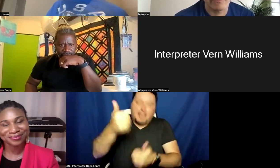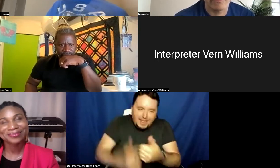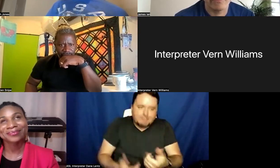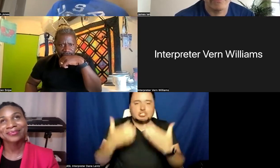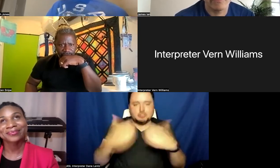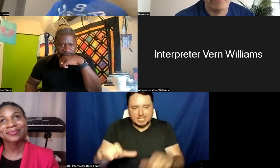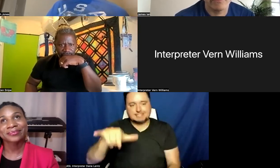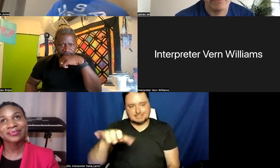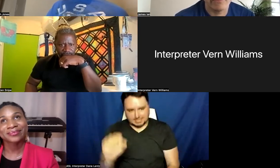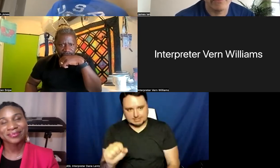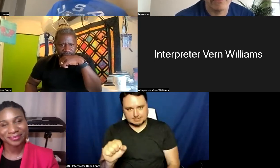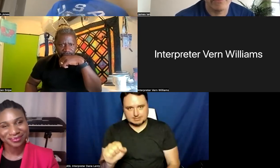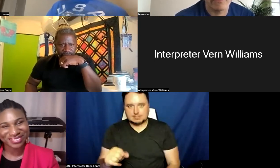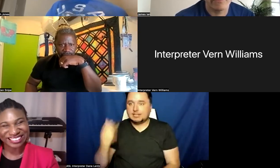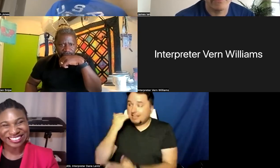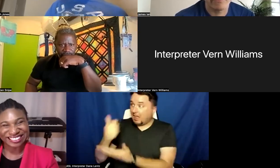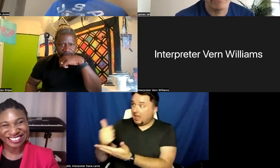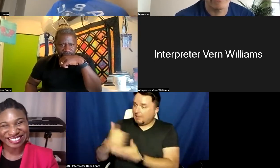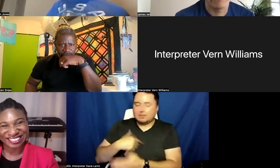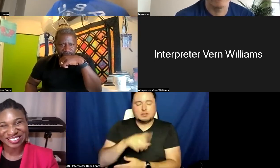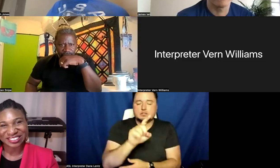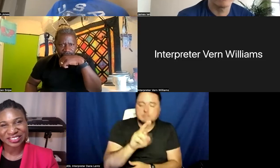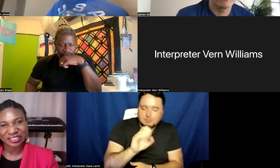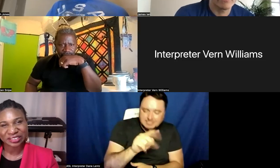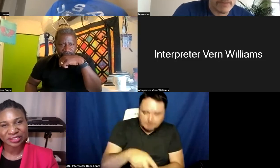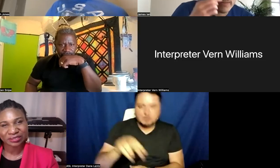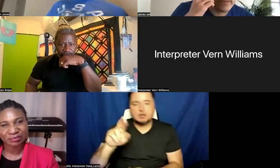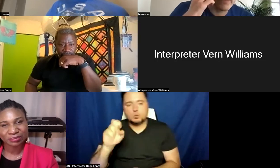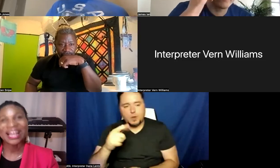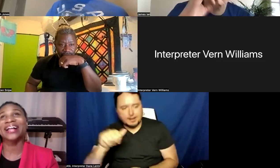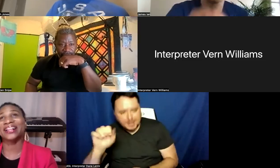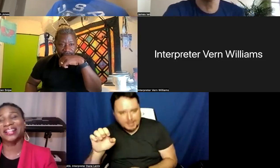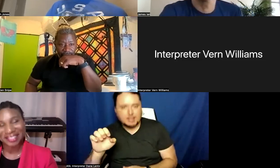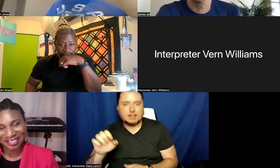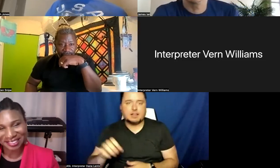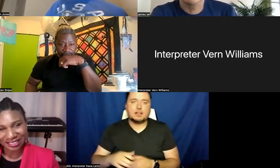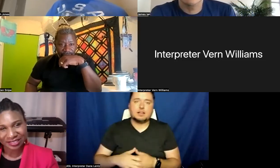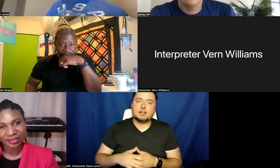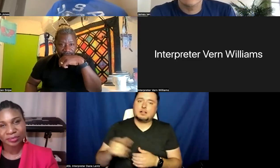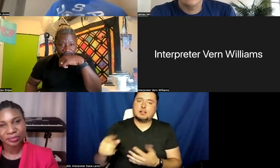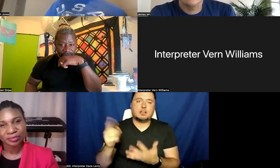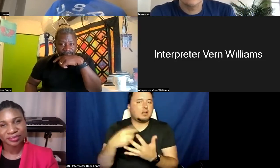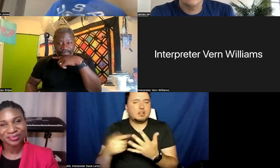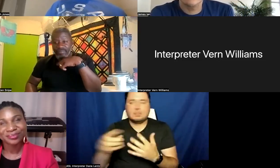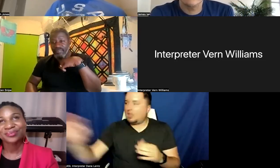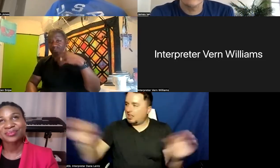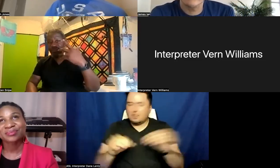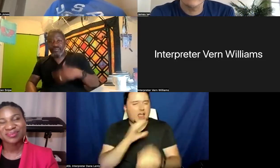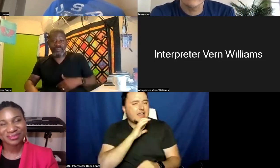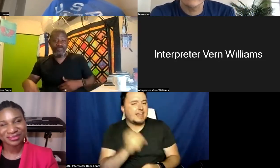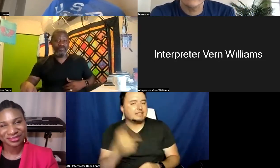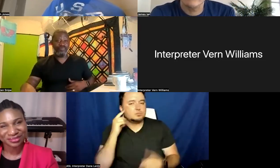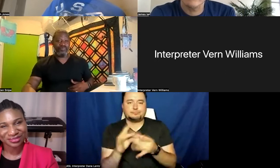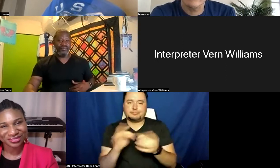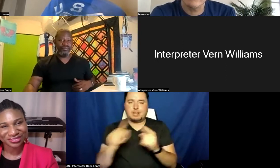if it's on a house beat, dubstep, reggae, you can put it to soca, put it on some classical. We're gonna talk about